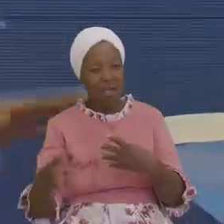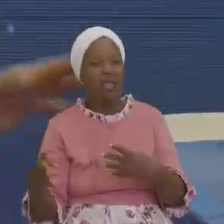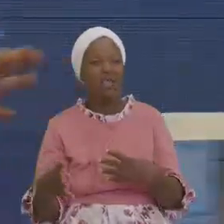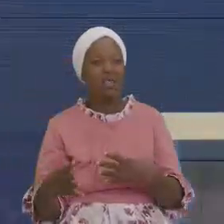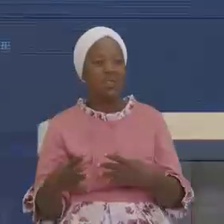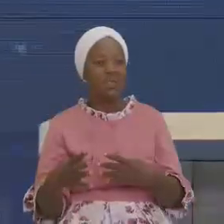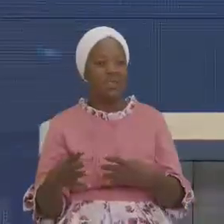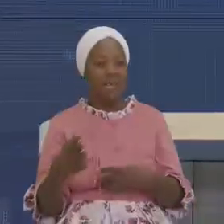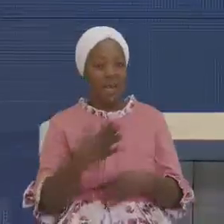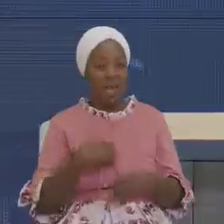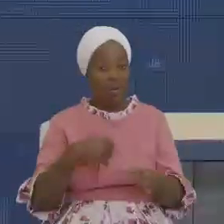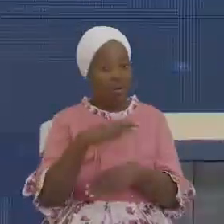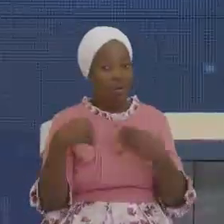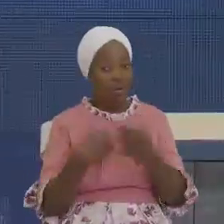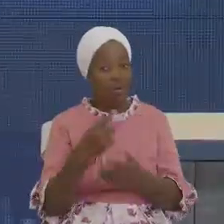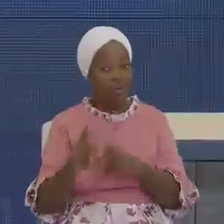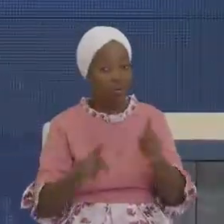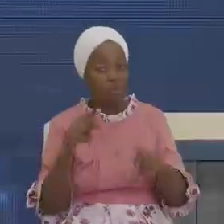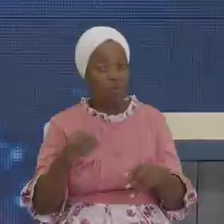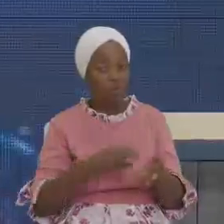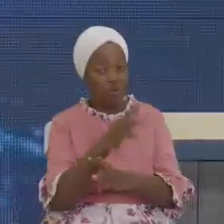And all the people of the world,